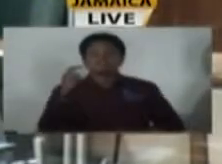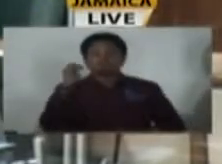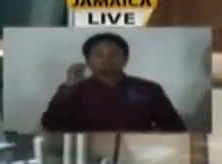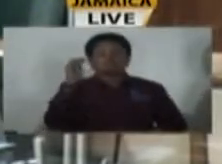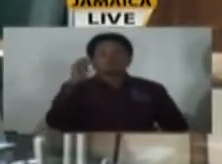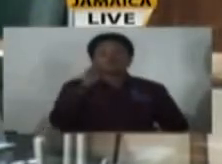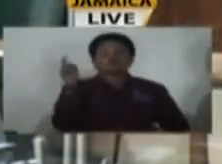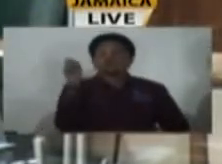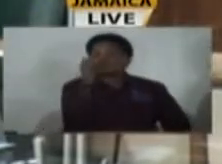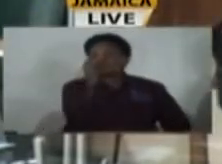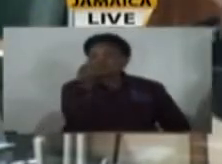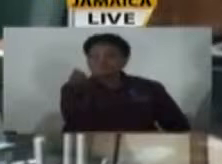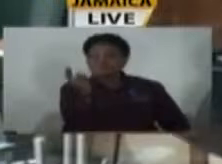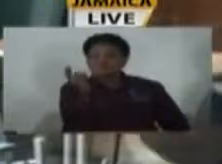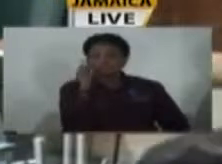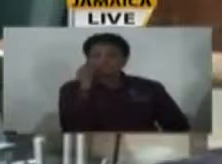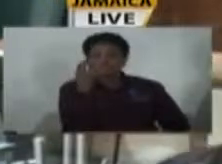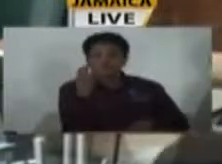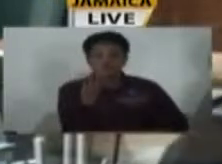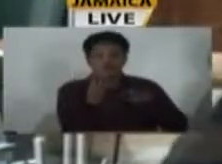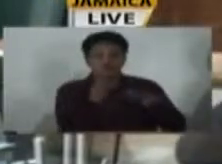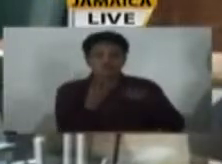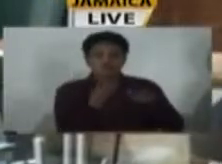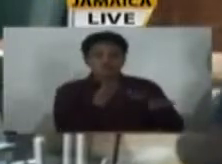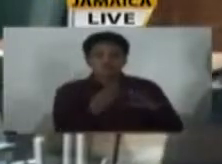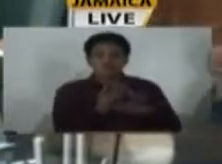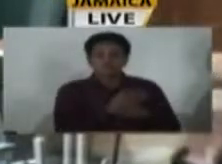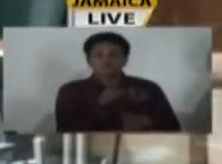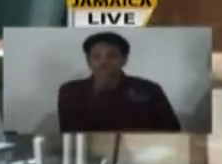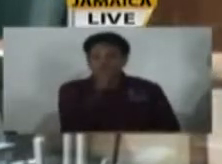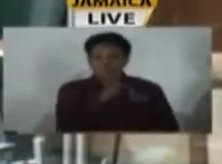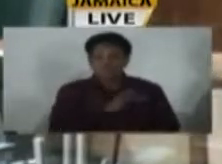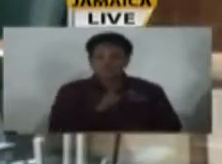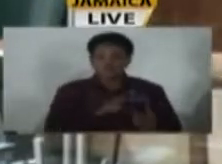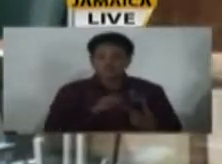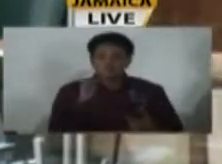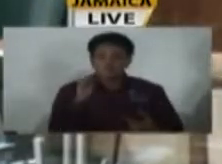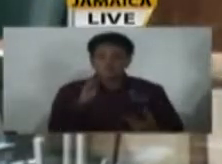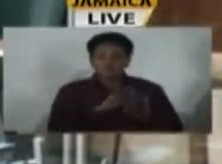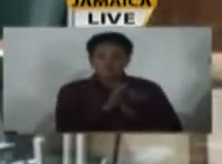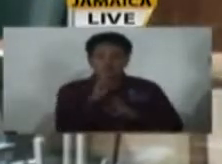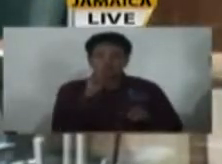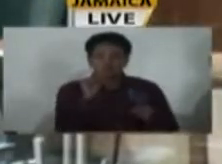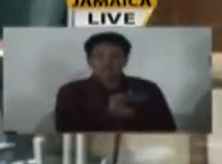Ocho Rios for 4-lane connection between Kingston and Mobay to be a reality.